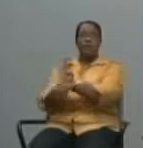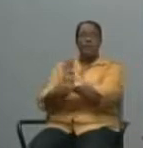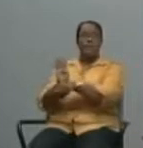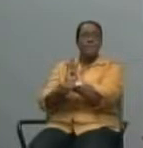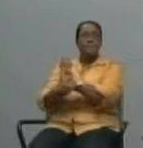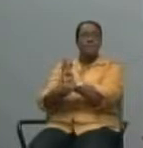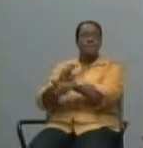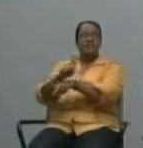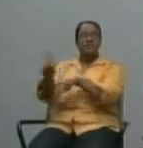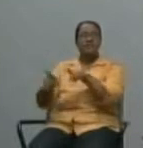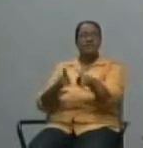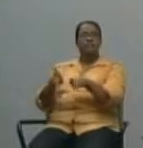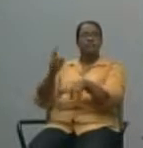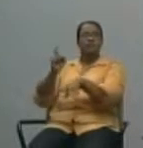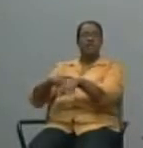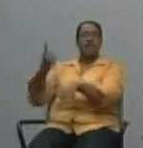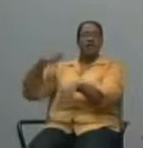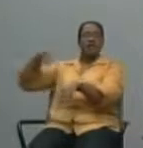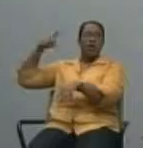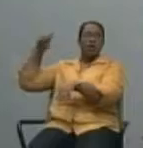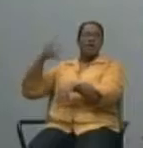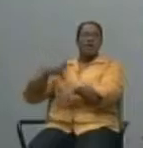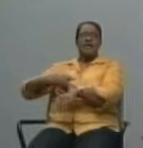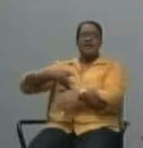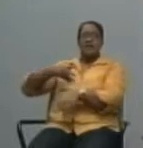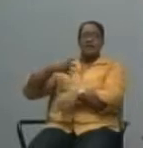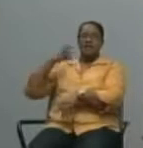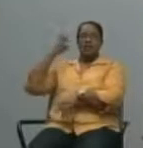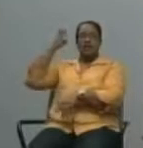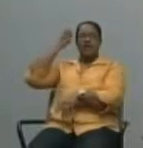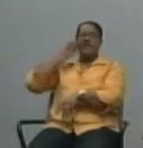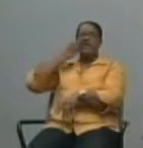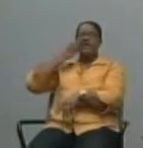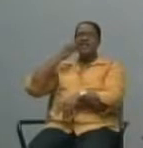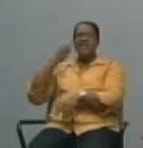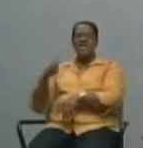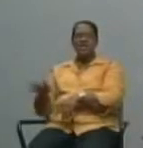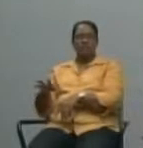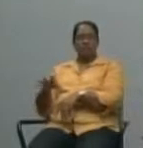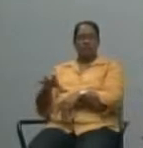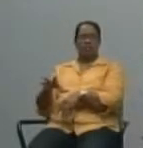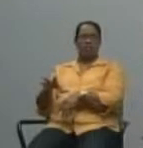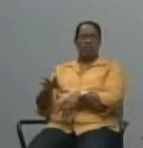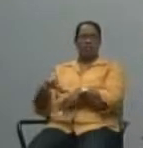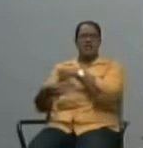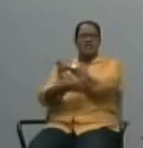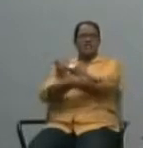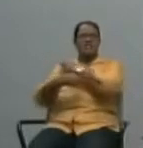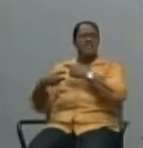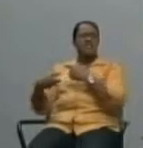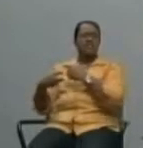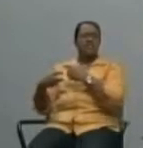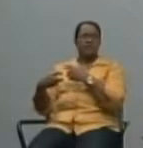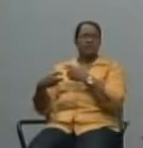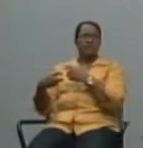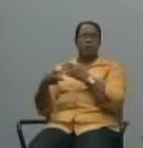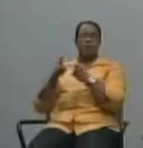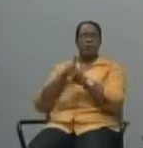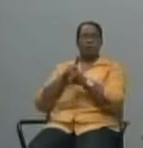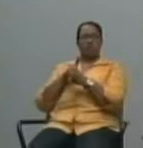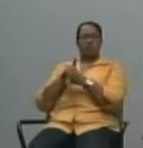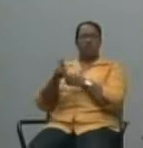of that time who were eagerly waiting for the best opportunities, like expert in dealing with